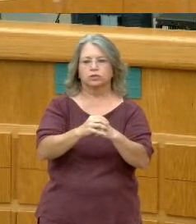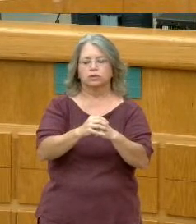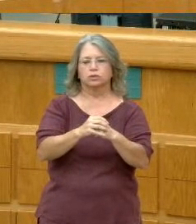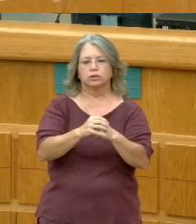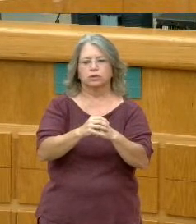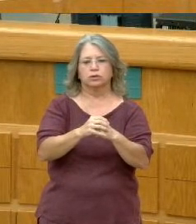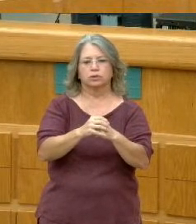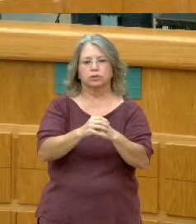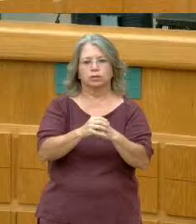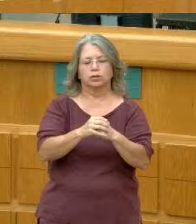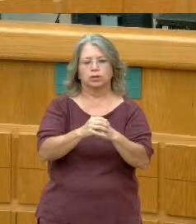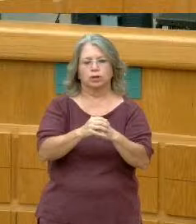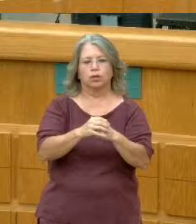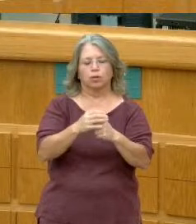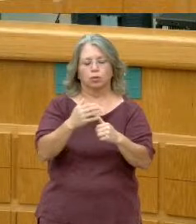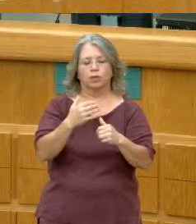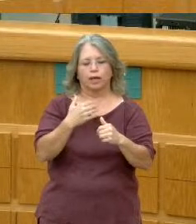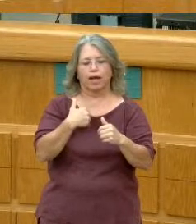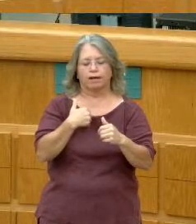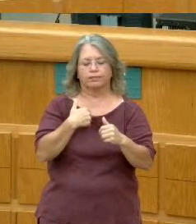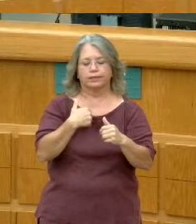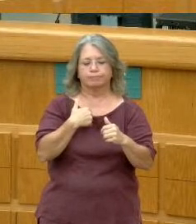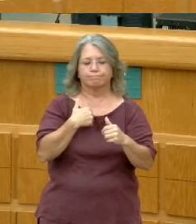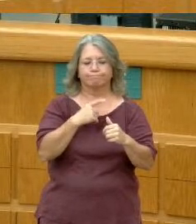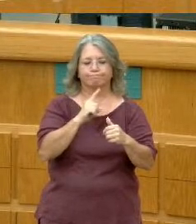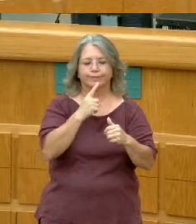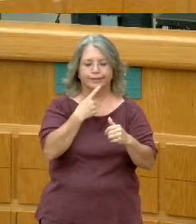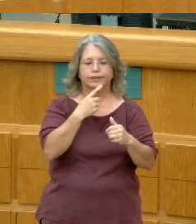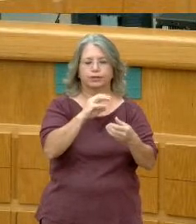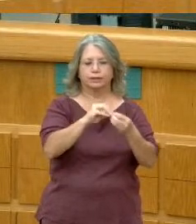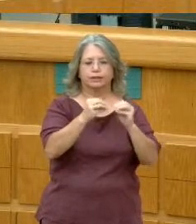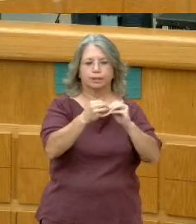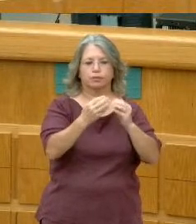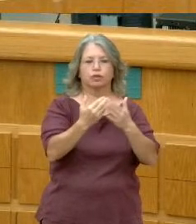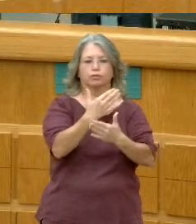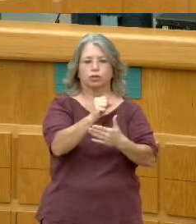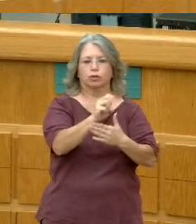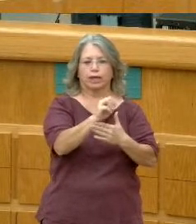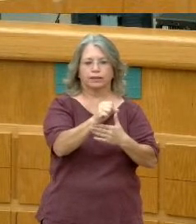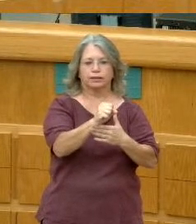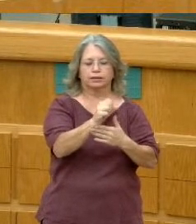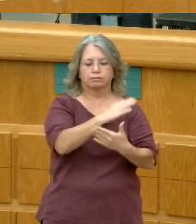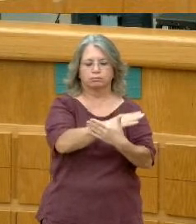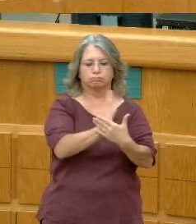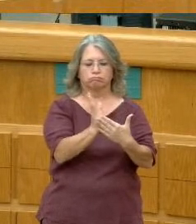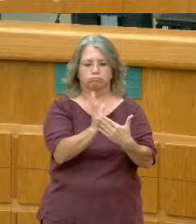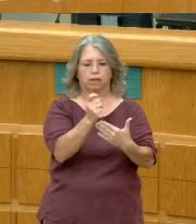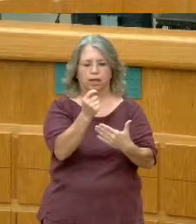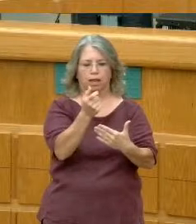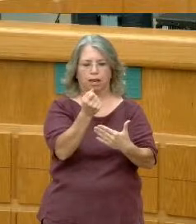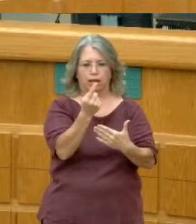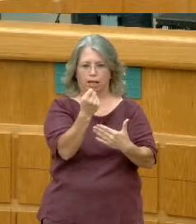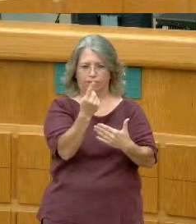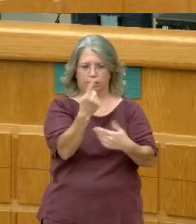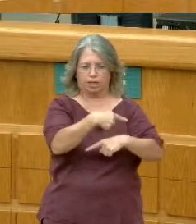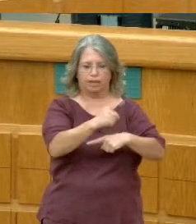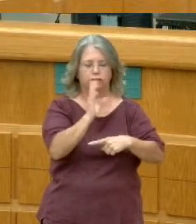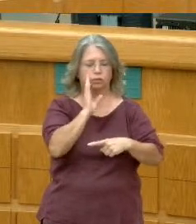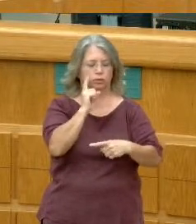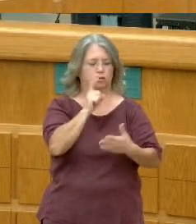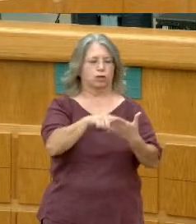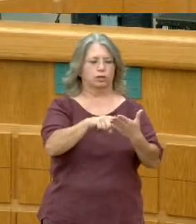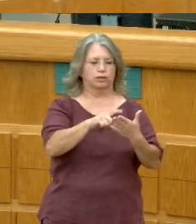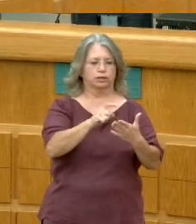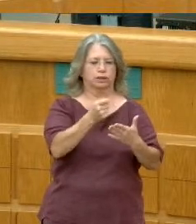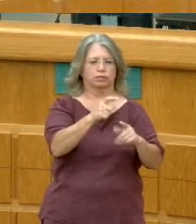basically a pretty significant number of new cases that spread an 11-day period that we're going to explain. You'll see in the numbers. So